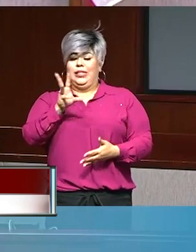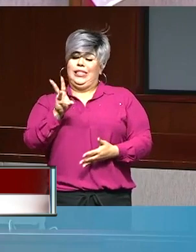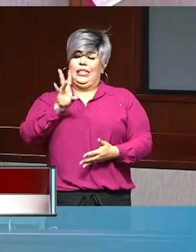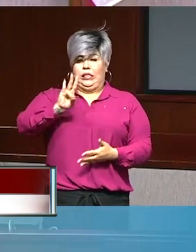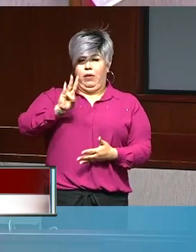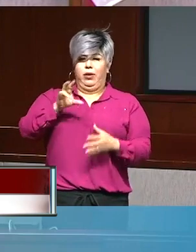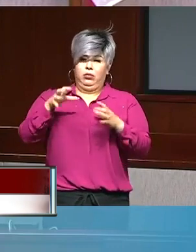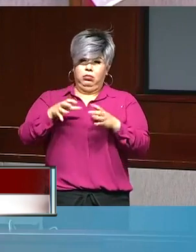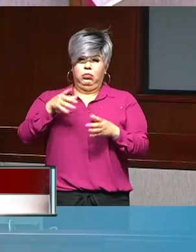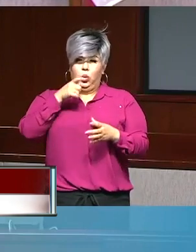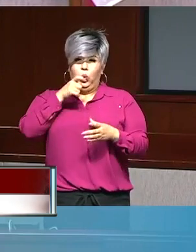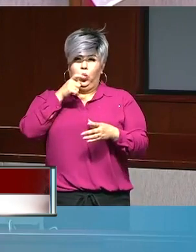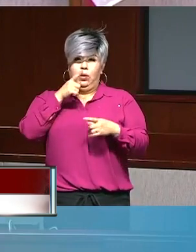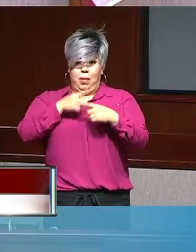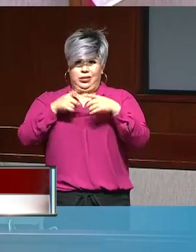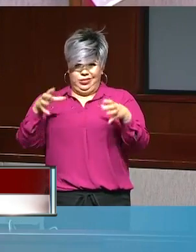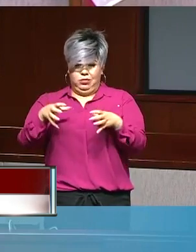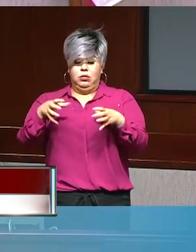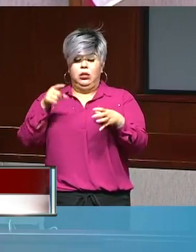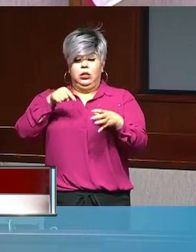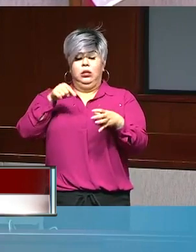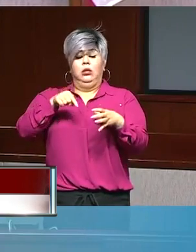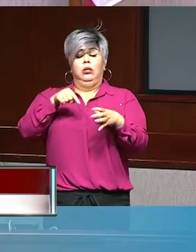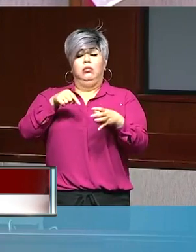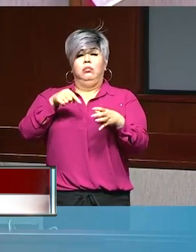3,367 residents who've tested positive,